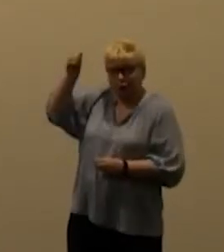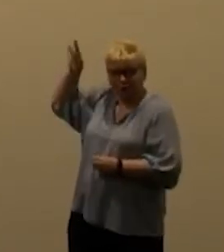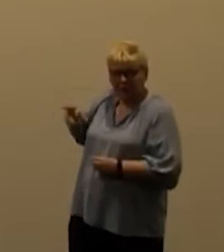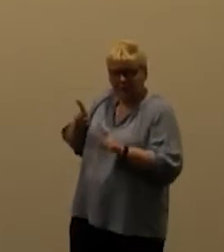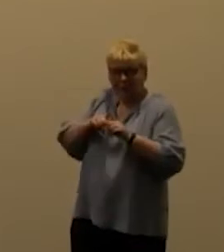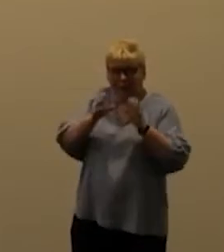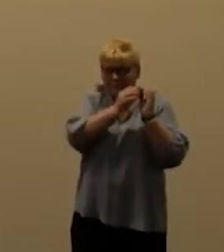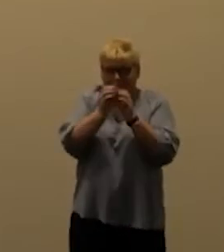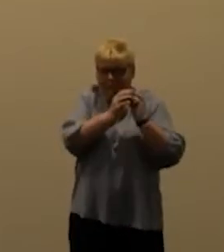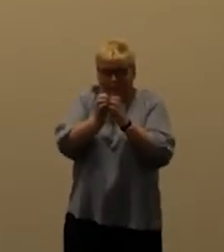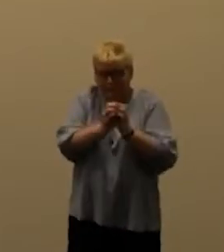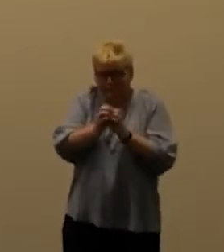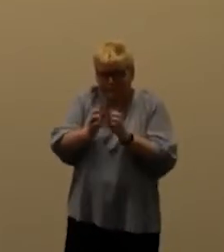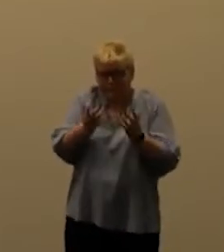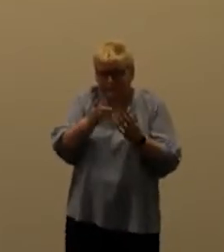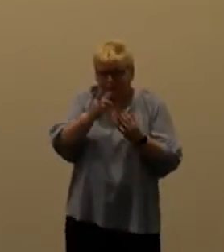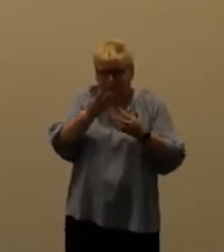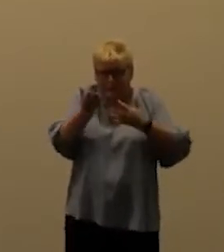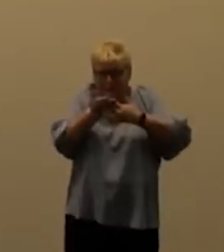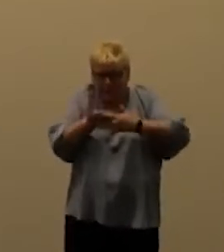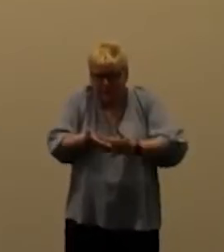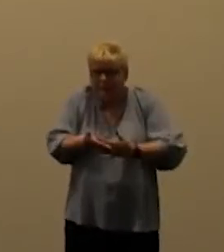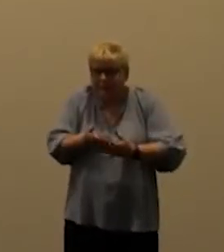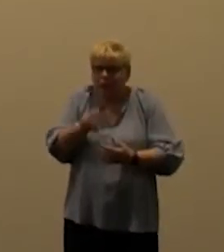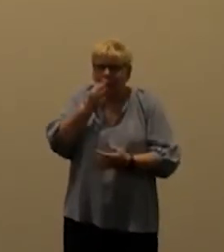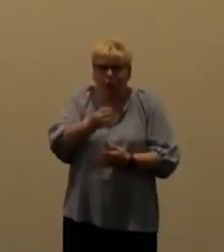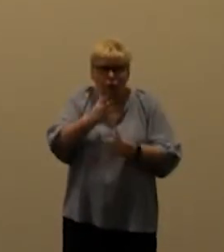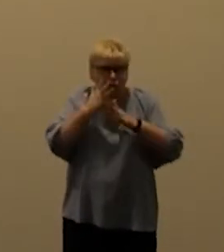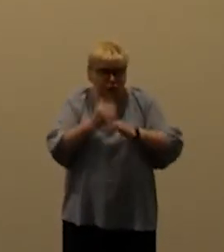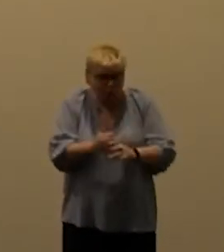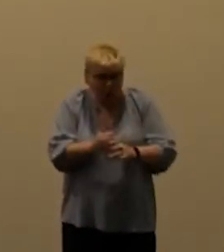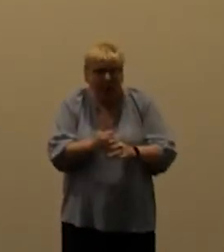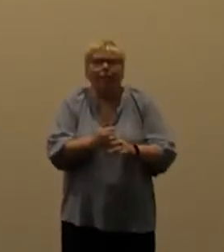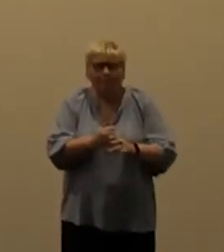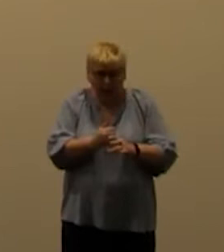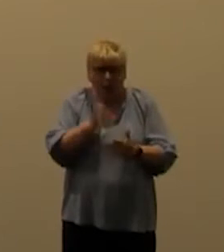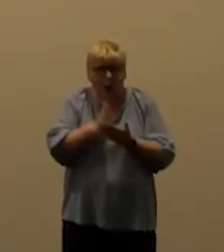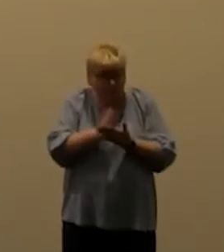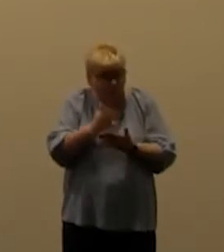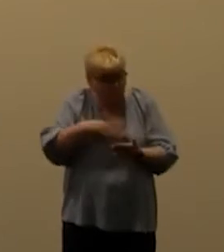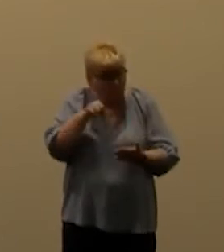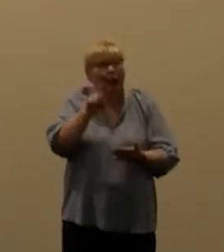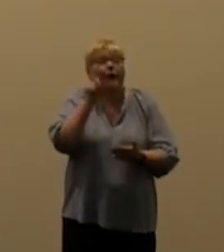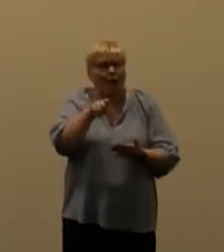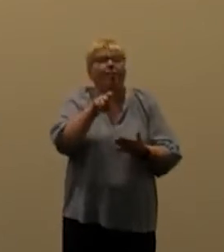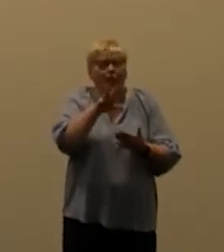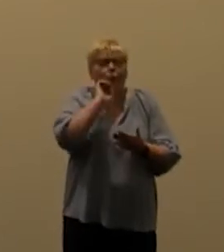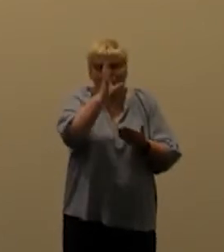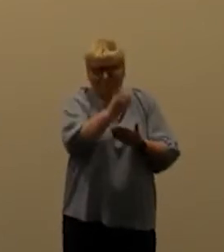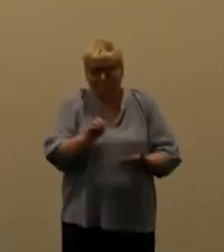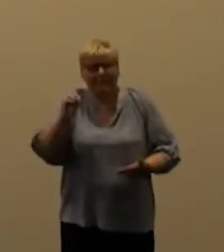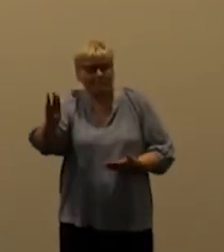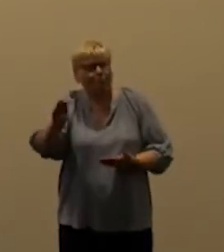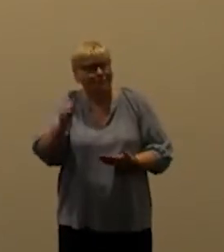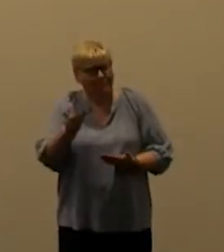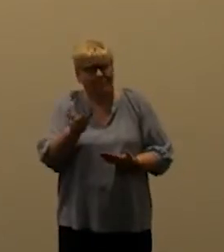about generated by. It basically asks you to get the credential, and it will export using the credentials that you specify. So you can see